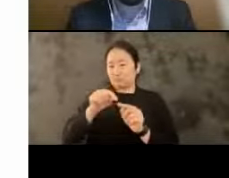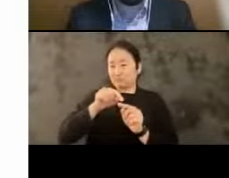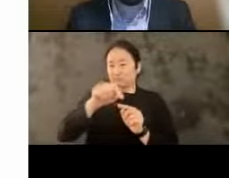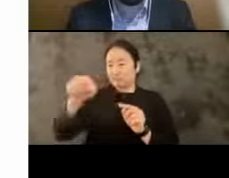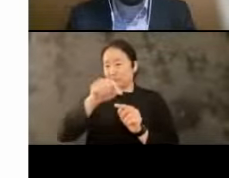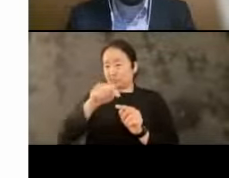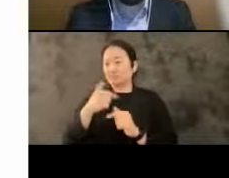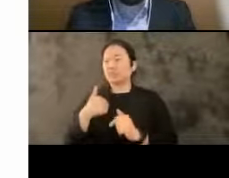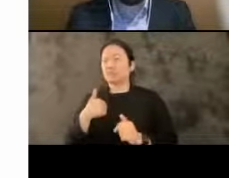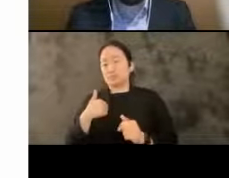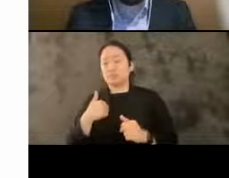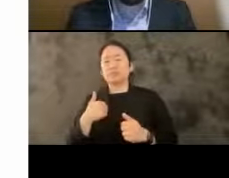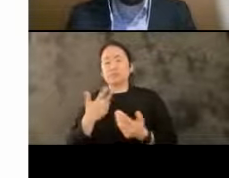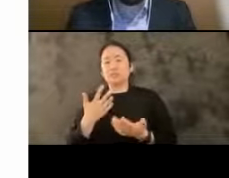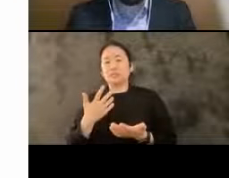slightly higher